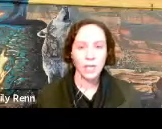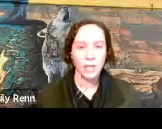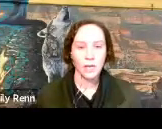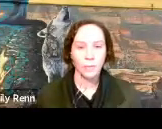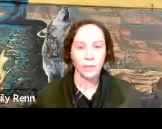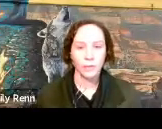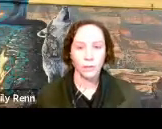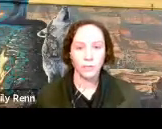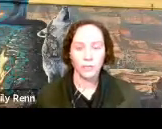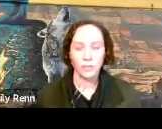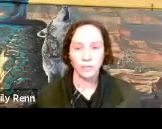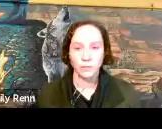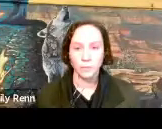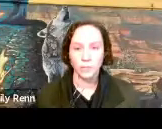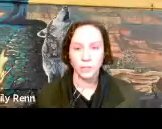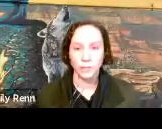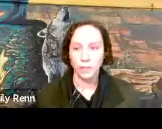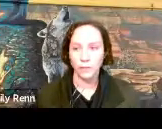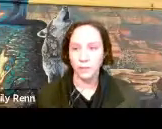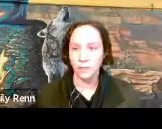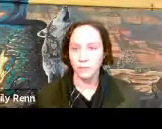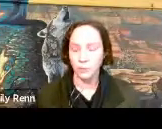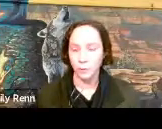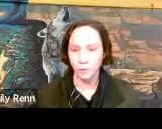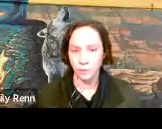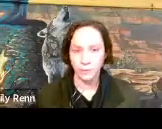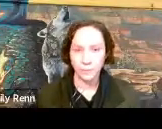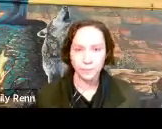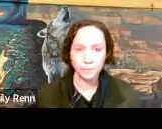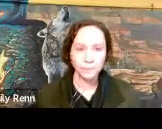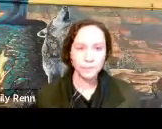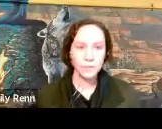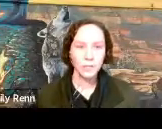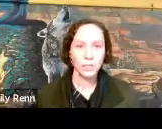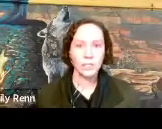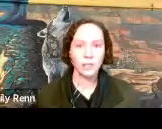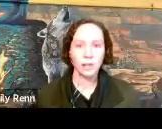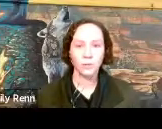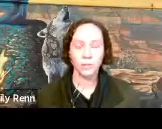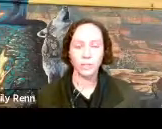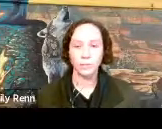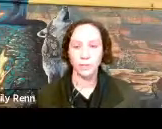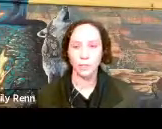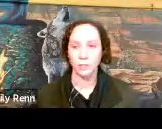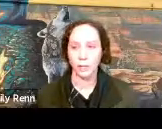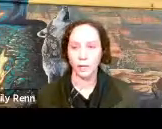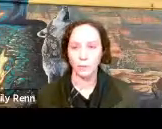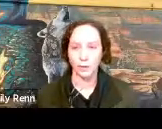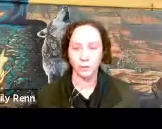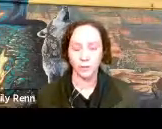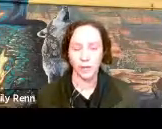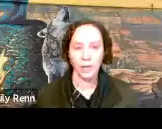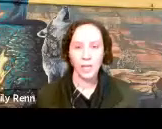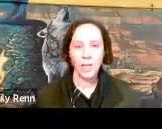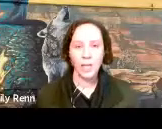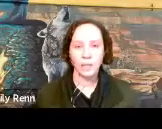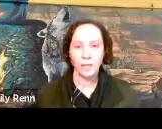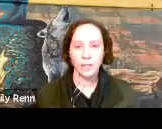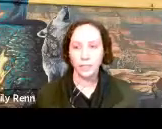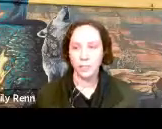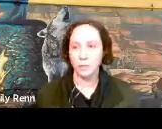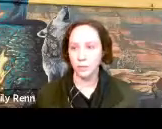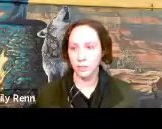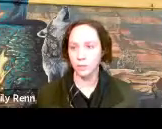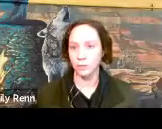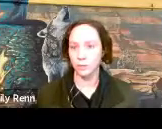population. They're all descendants from just those 7 individual wolves. So they did go through this severe genetic bottleneck